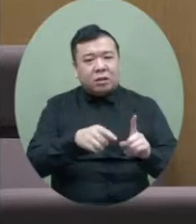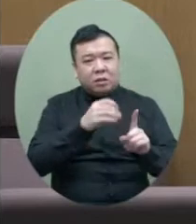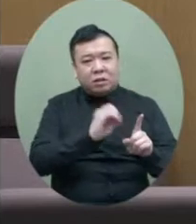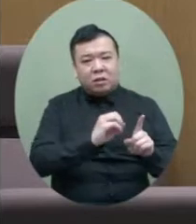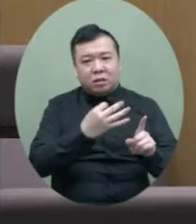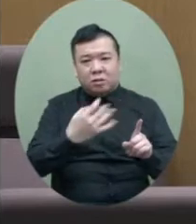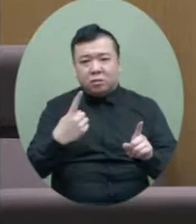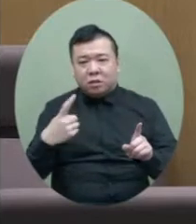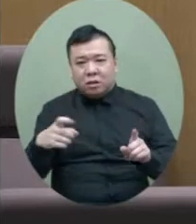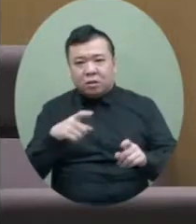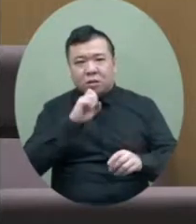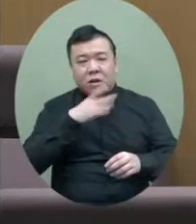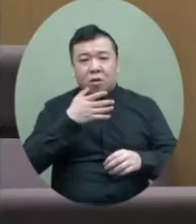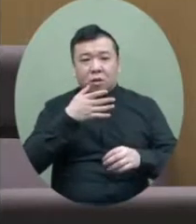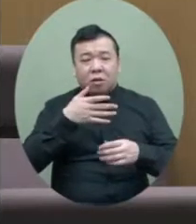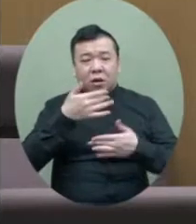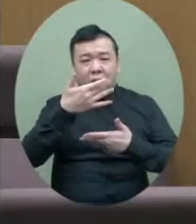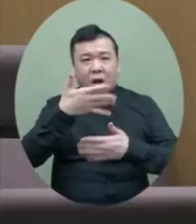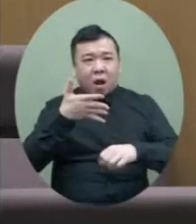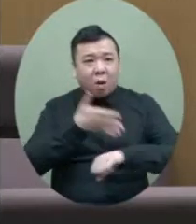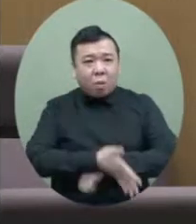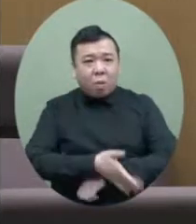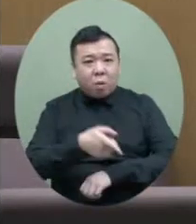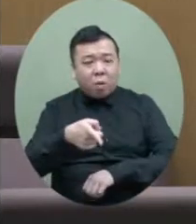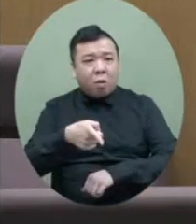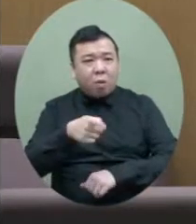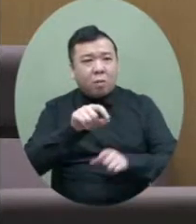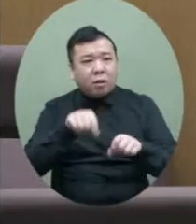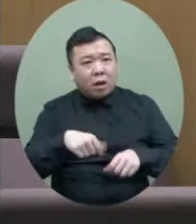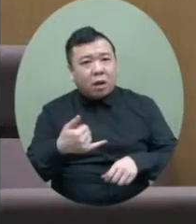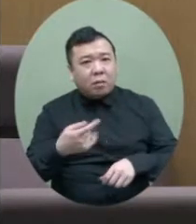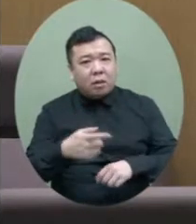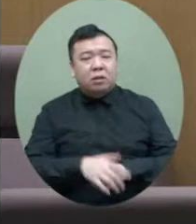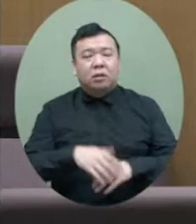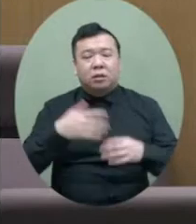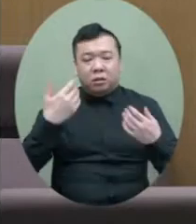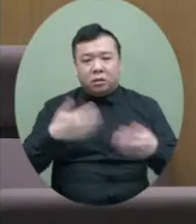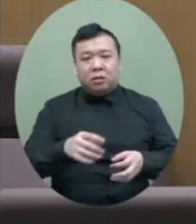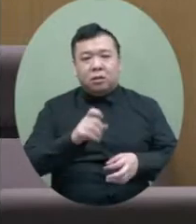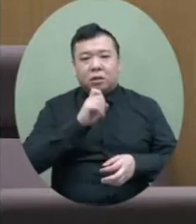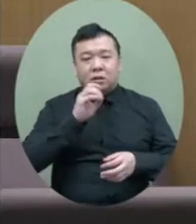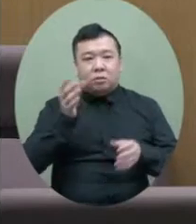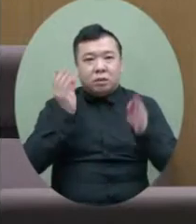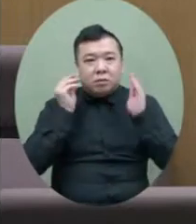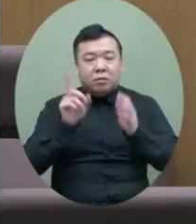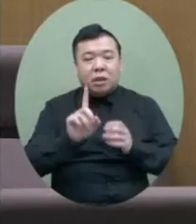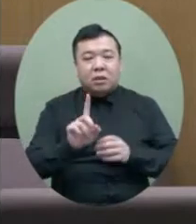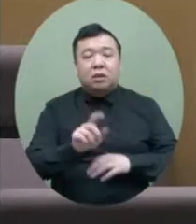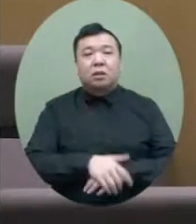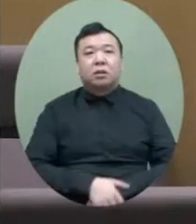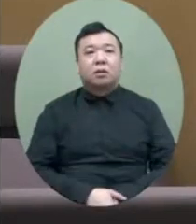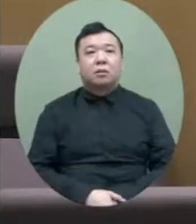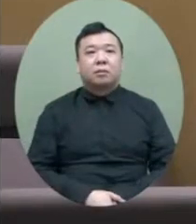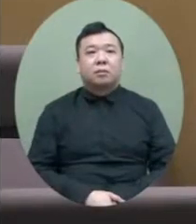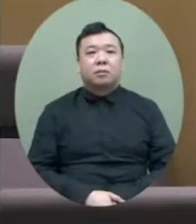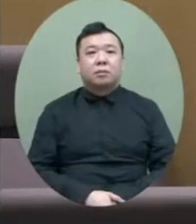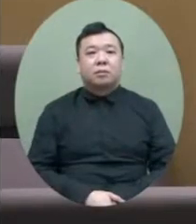And case number 10319, that's also a non-Hong Kong citizen. Is he staying